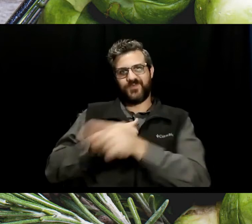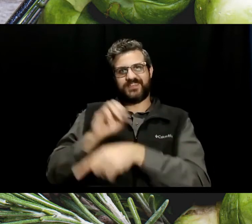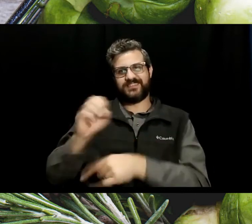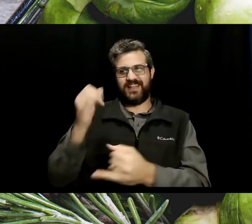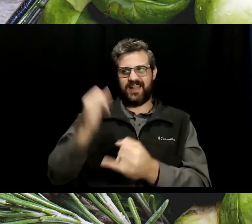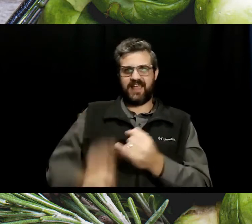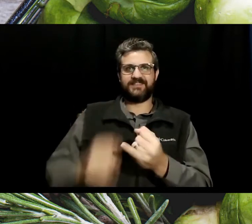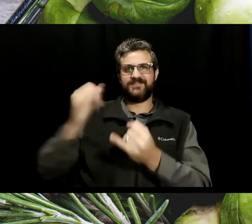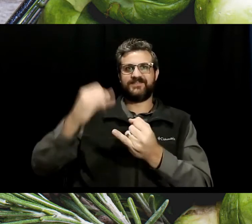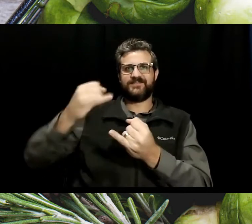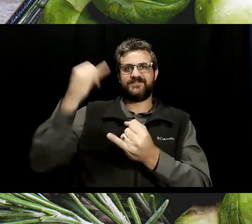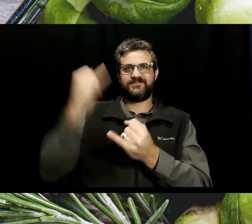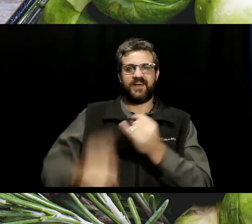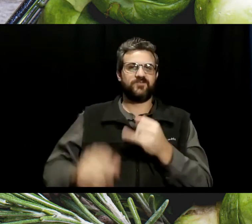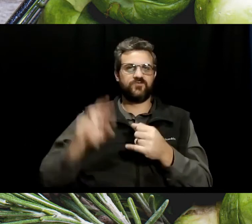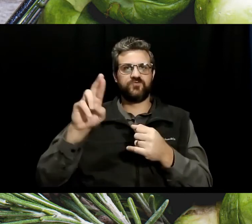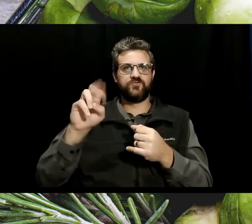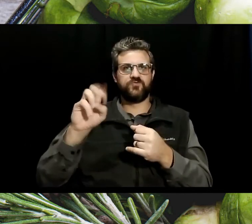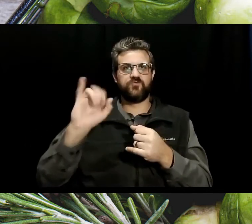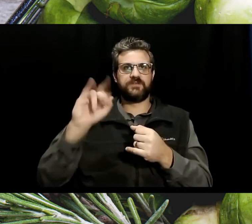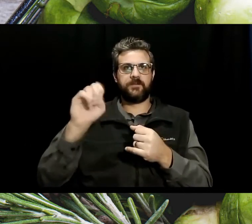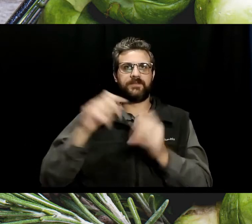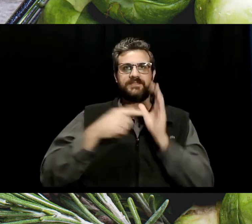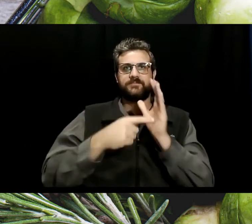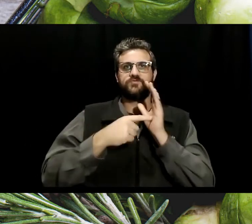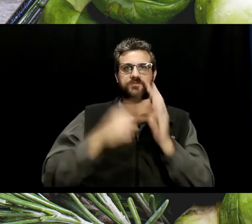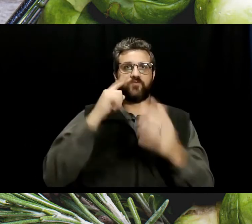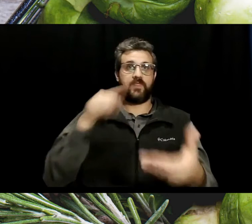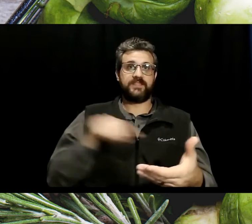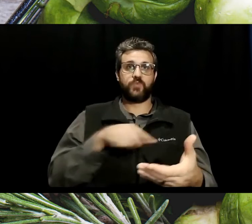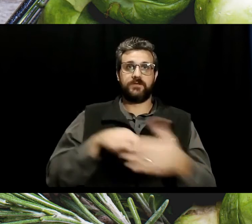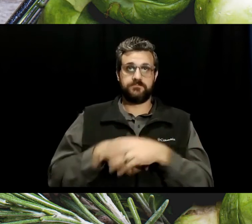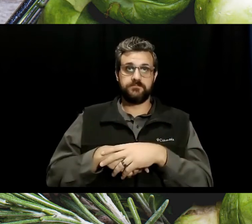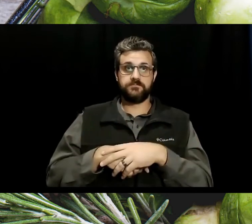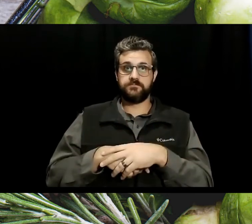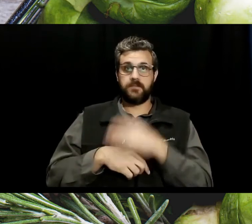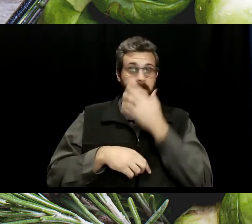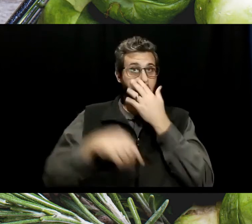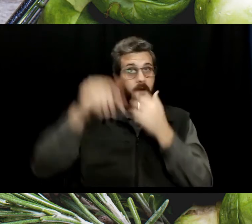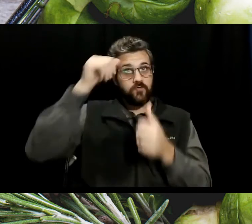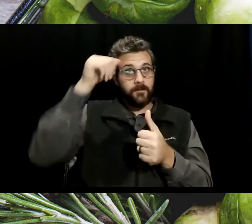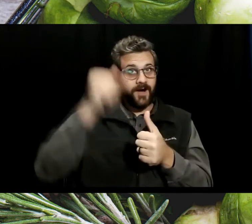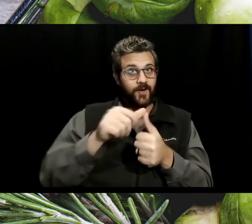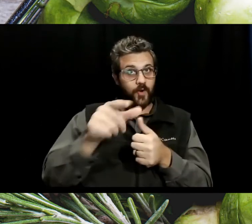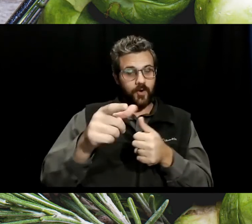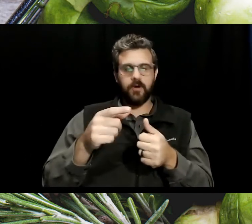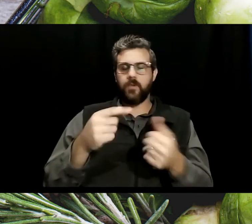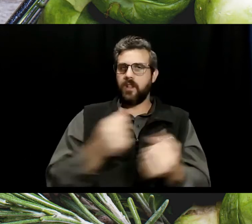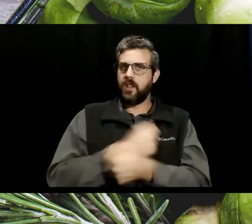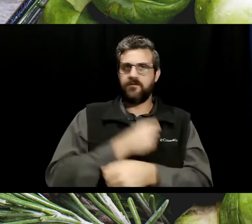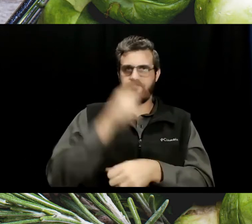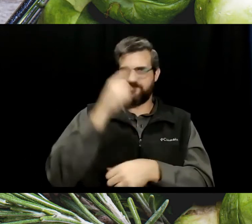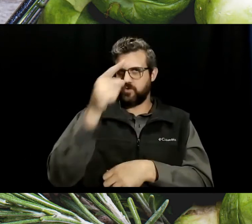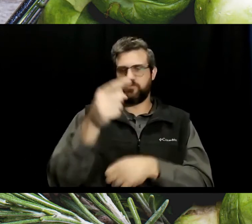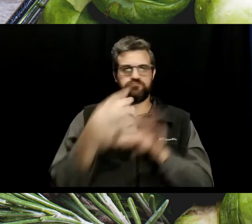and final recipe demonstration of the week. So just as a reminder, we'd love for you to stay